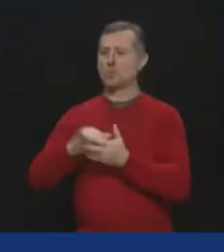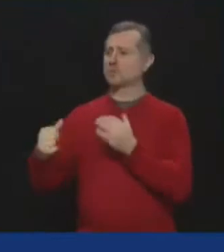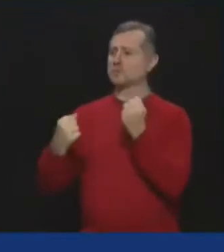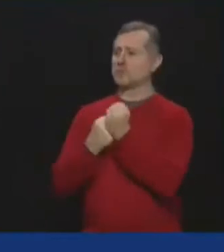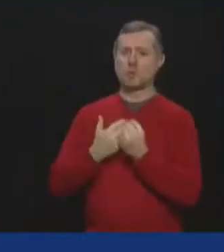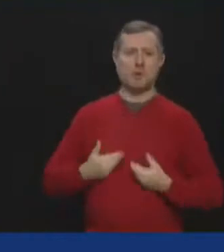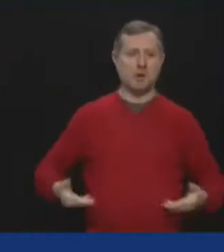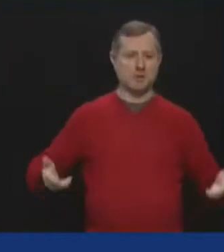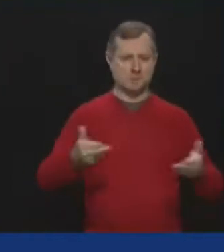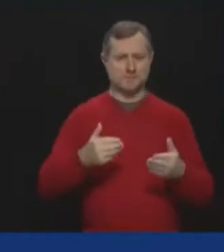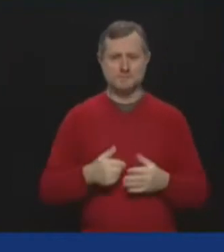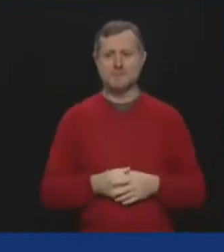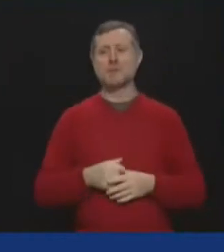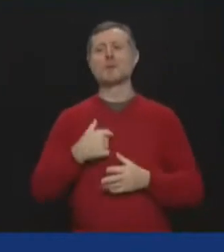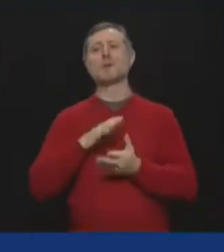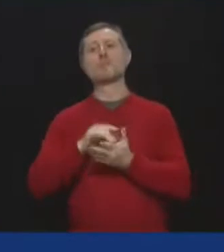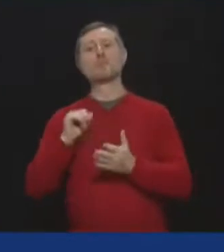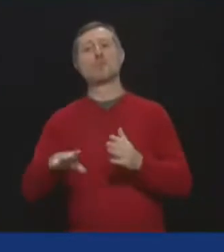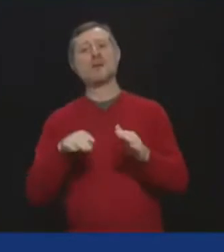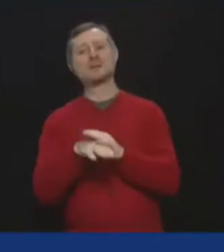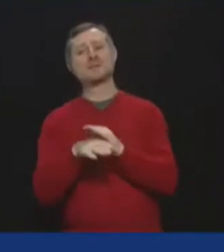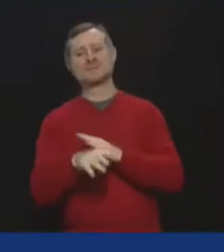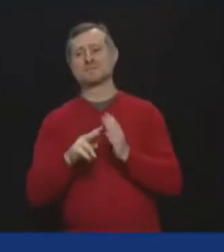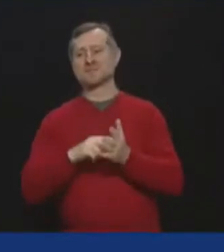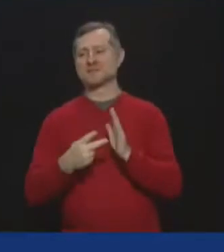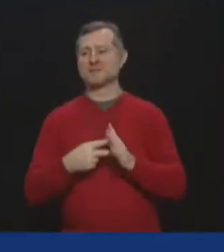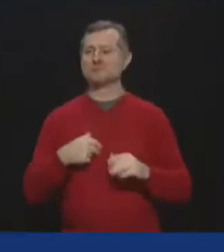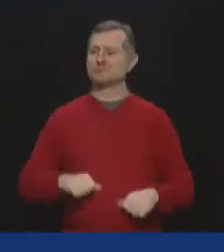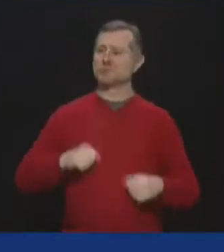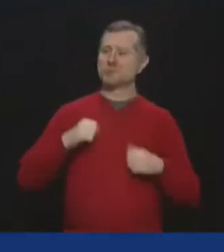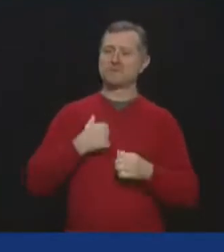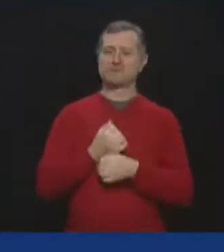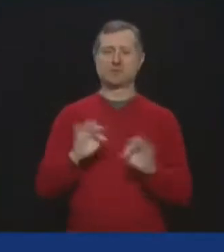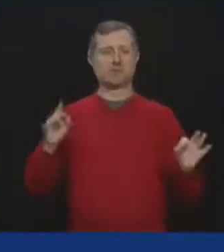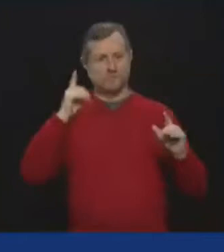fact that abortion access means dignity and freedom for all. Thank you.